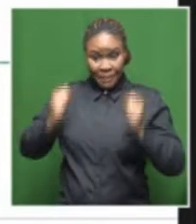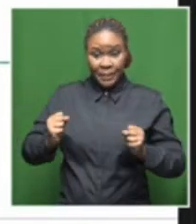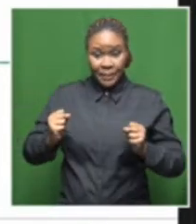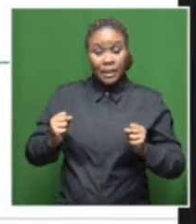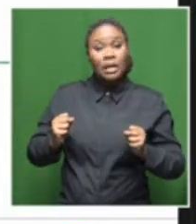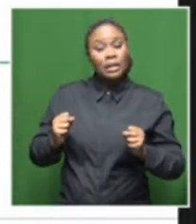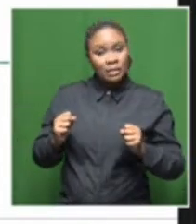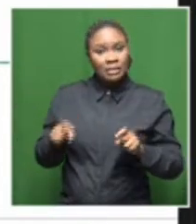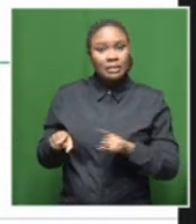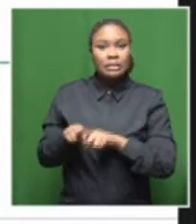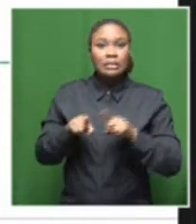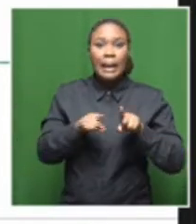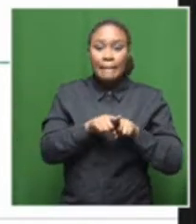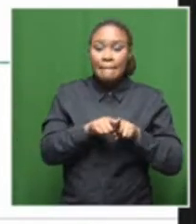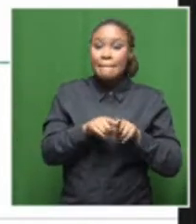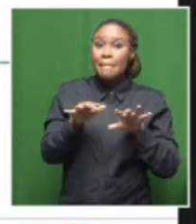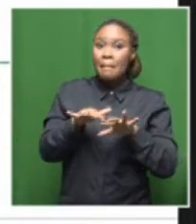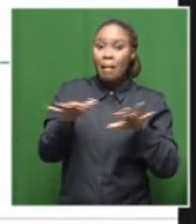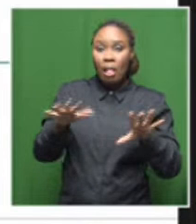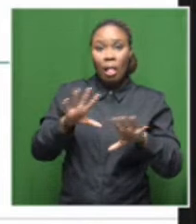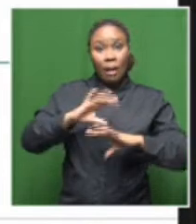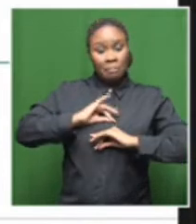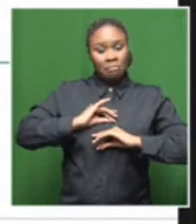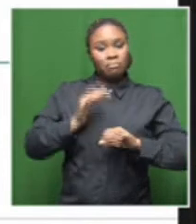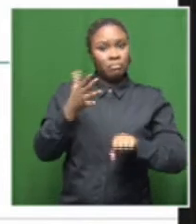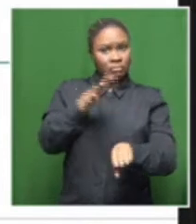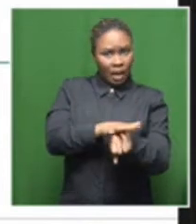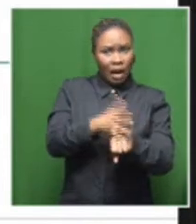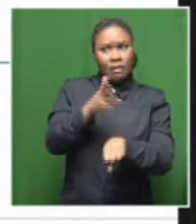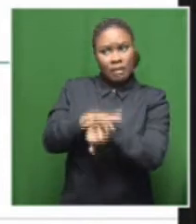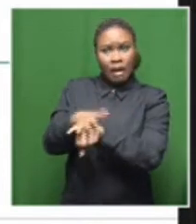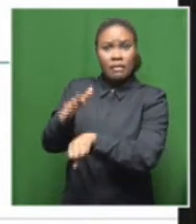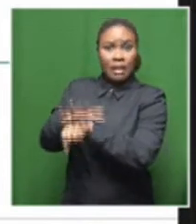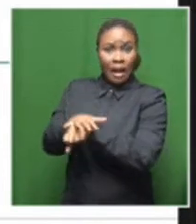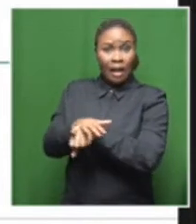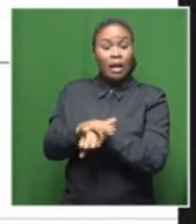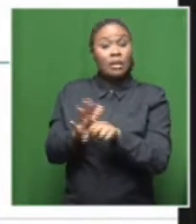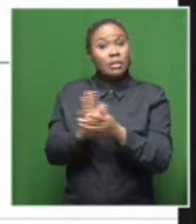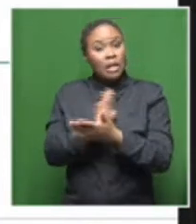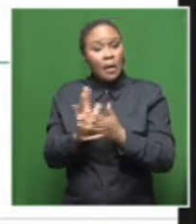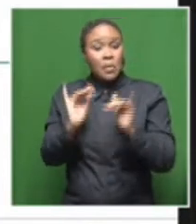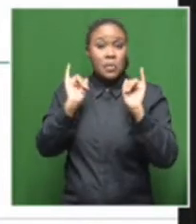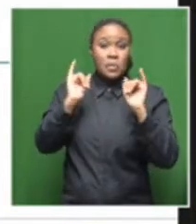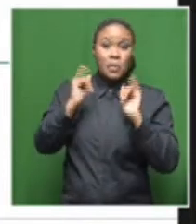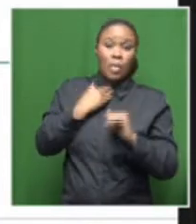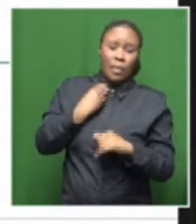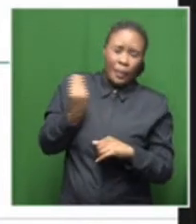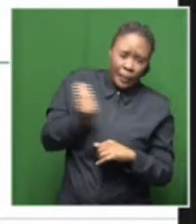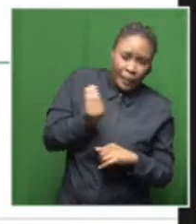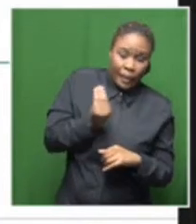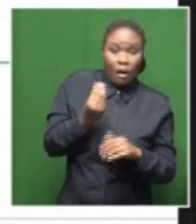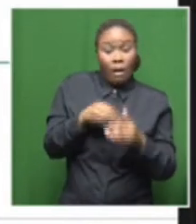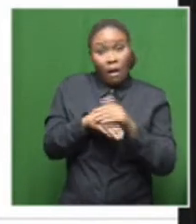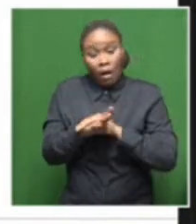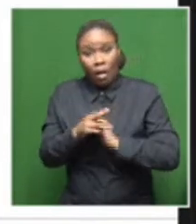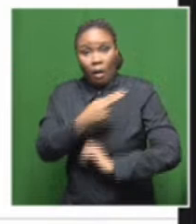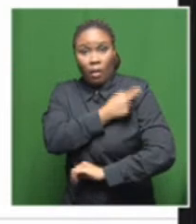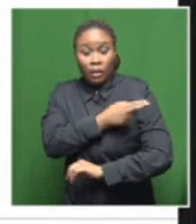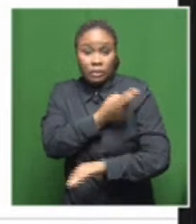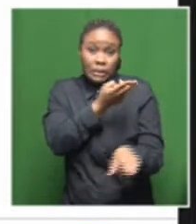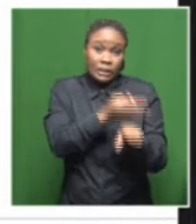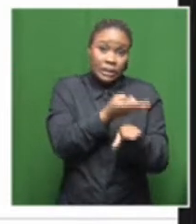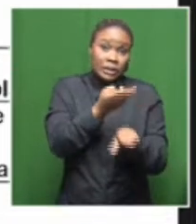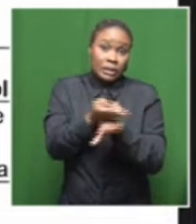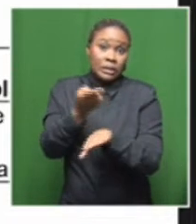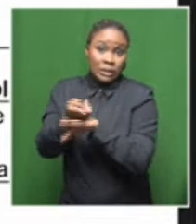kills people, even if it kills fewer people. It still makes people really sick, even if it puts fewer people in hospital, as we've seen in the